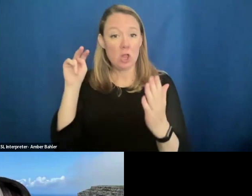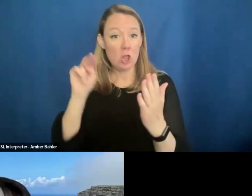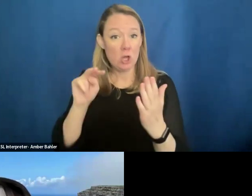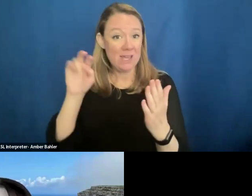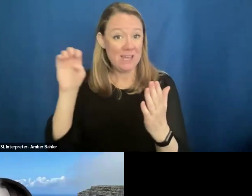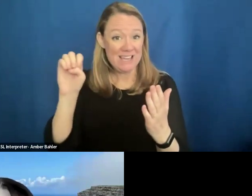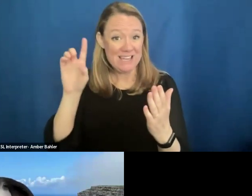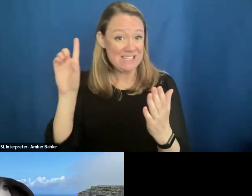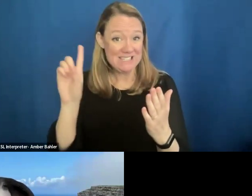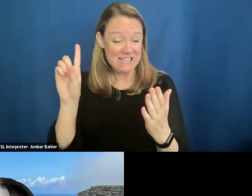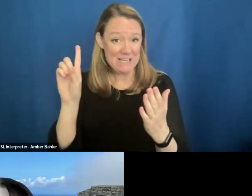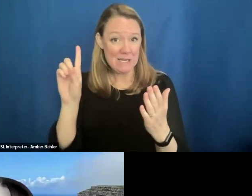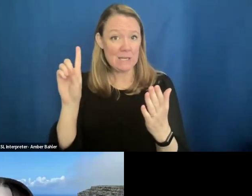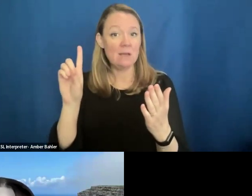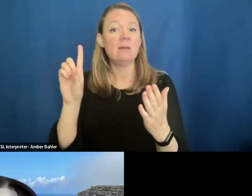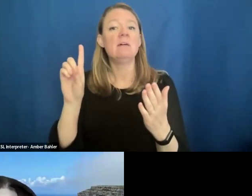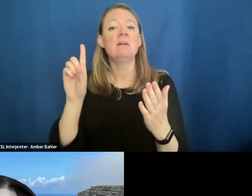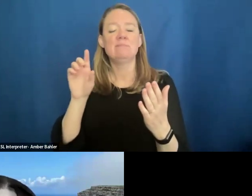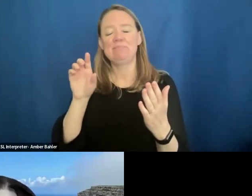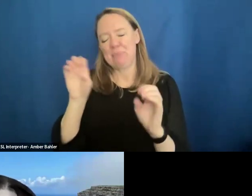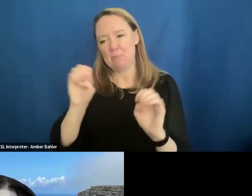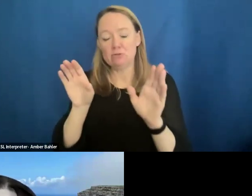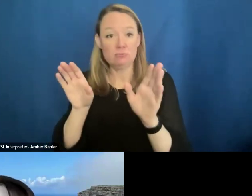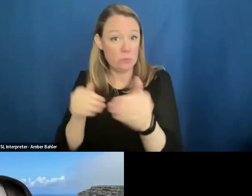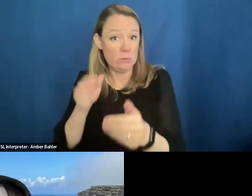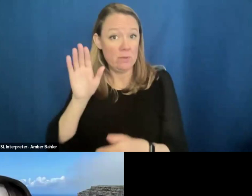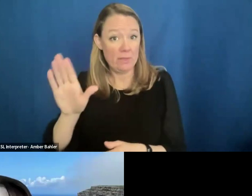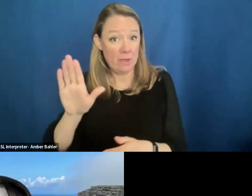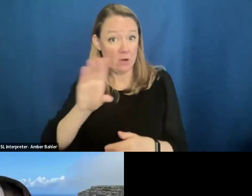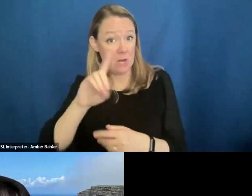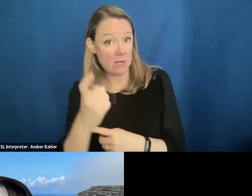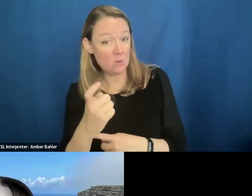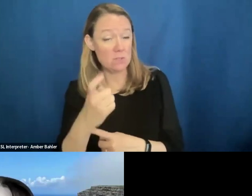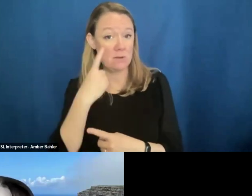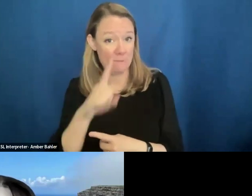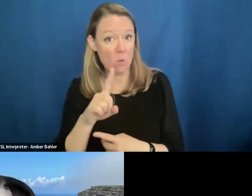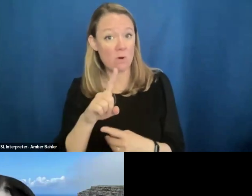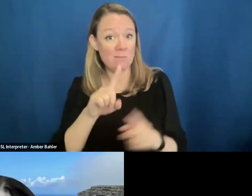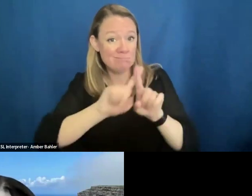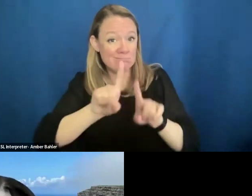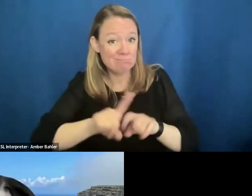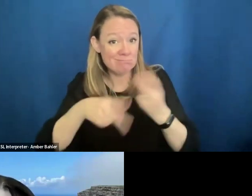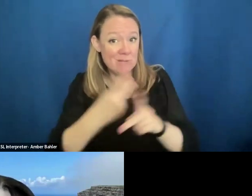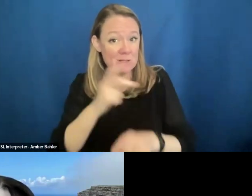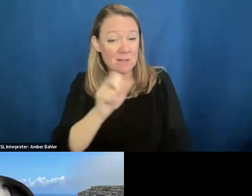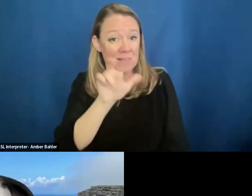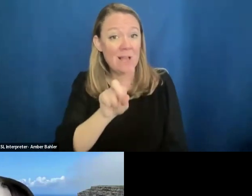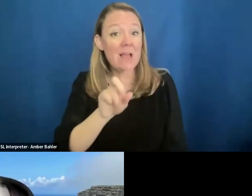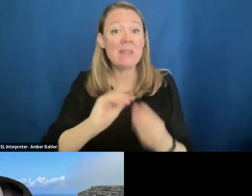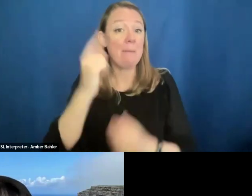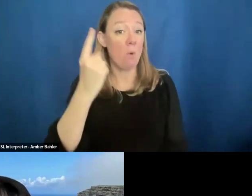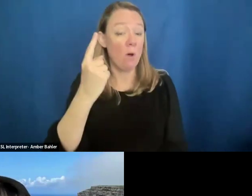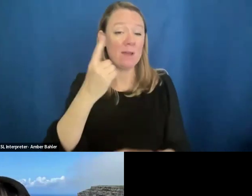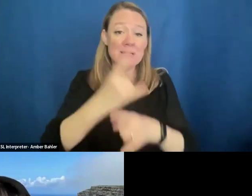alcohol addiction. And I think that, and that, you know, is also a very dangerous withdrawal. So